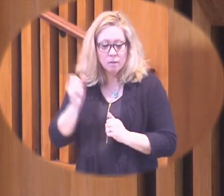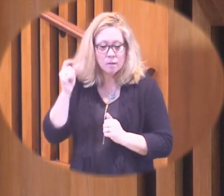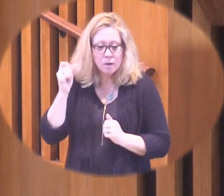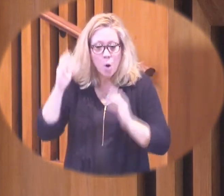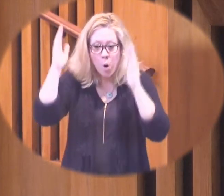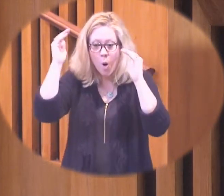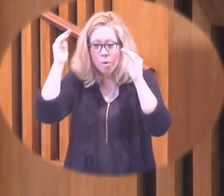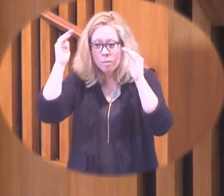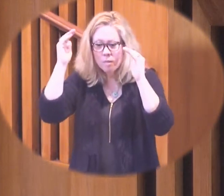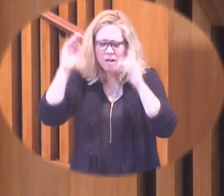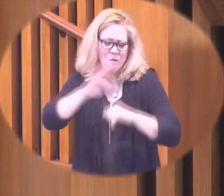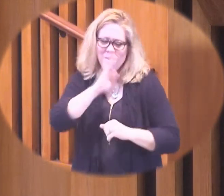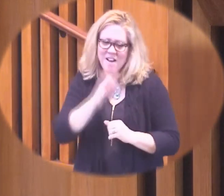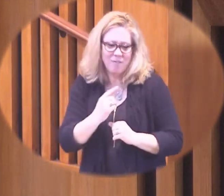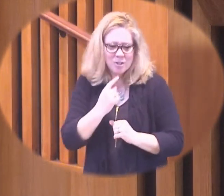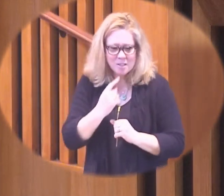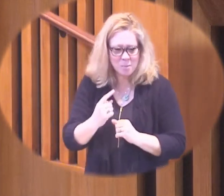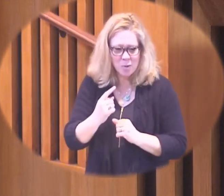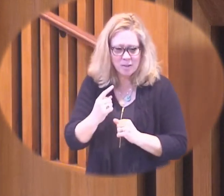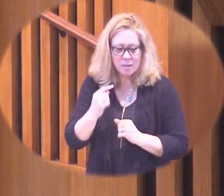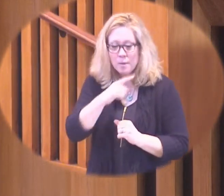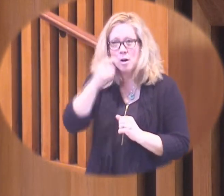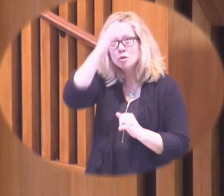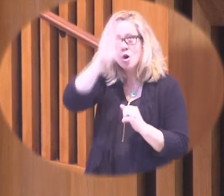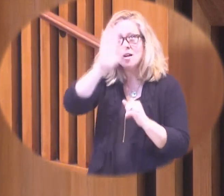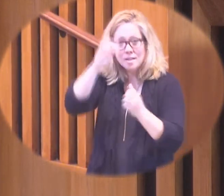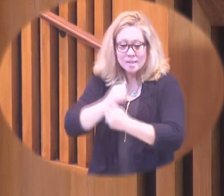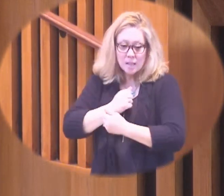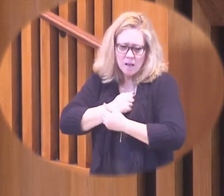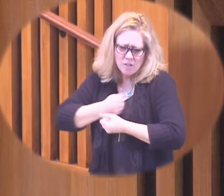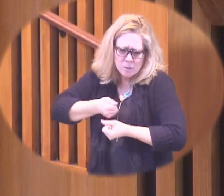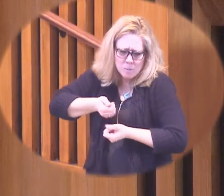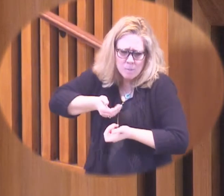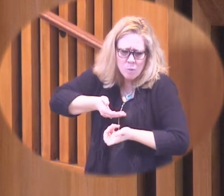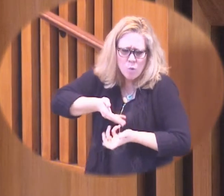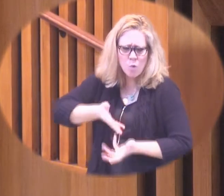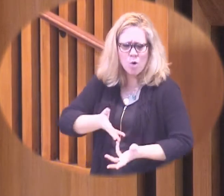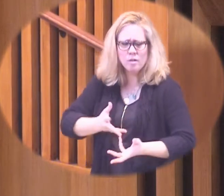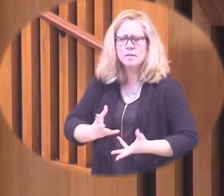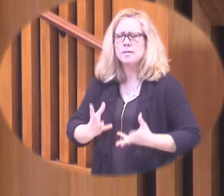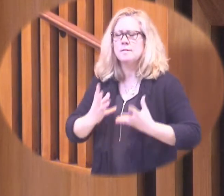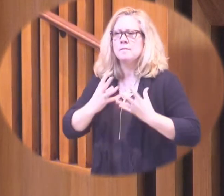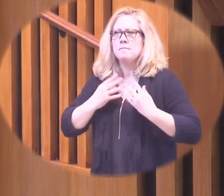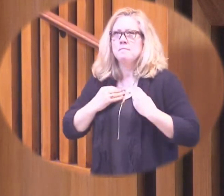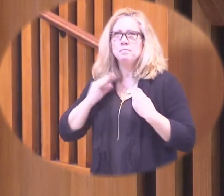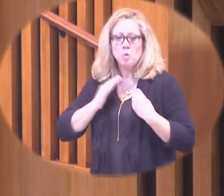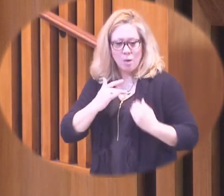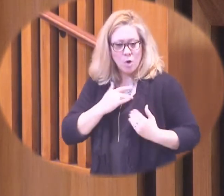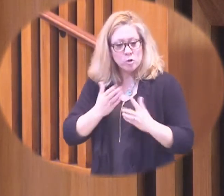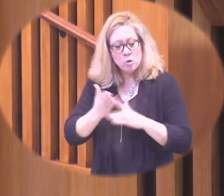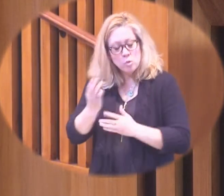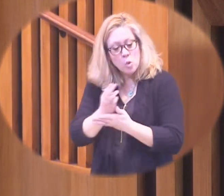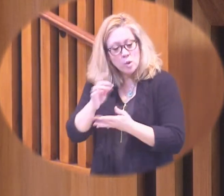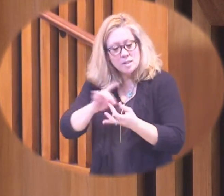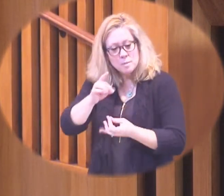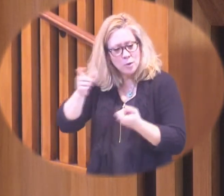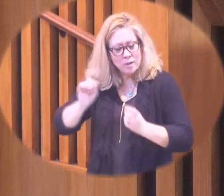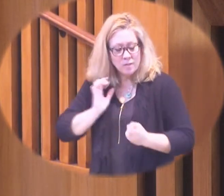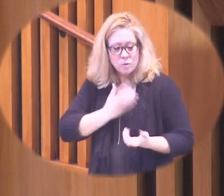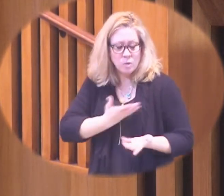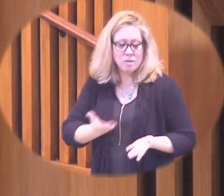disappoint, because the love of God has been poured out into our hearts through the Holy Spirit who has been given to